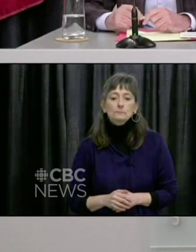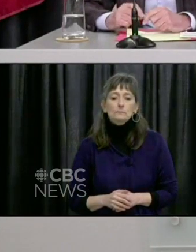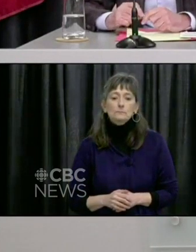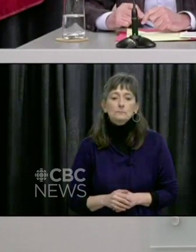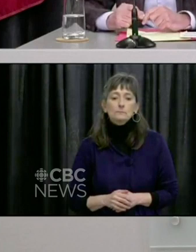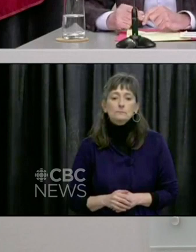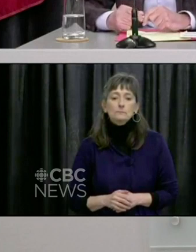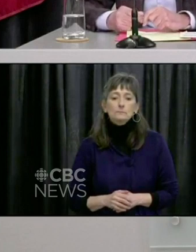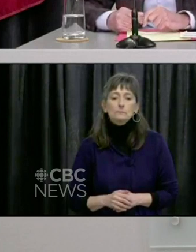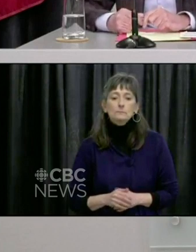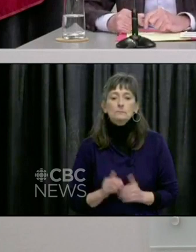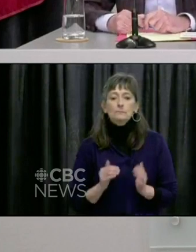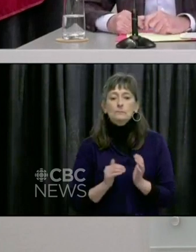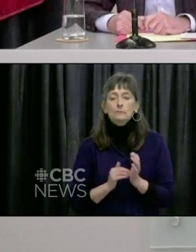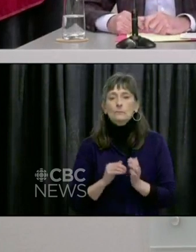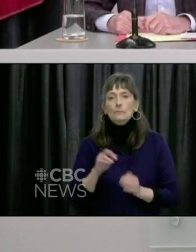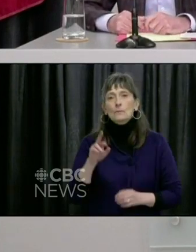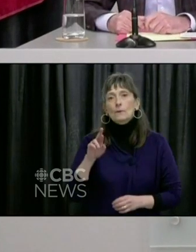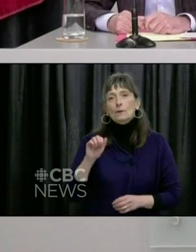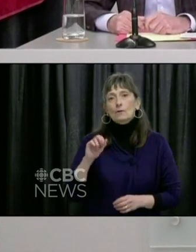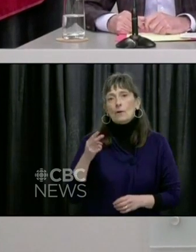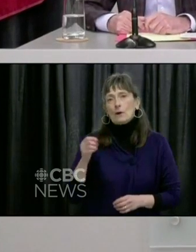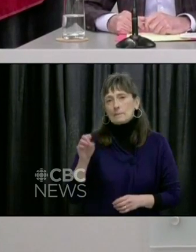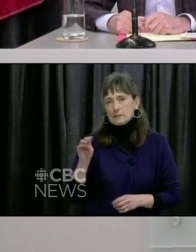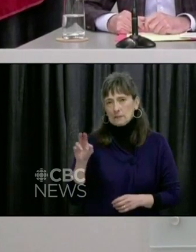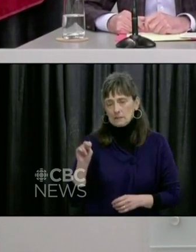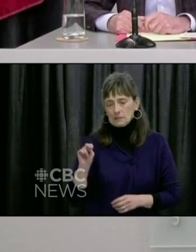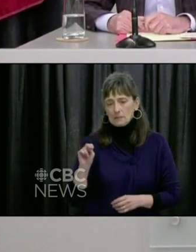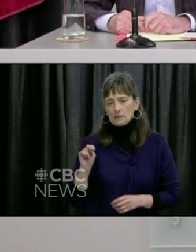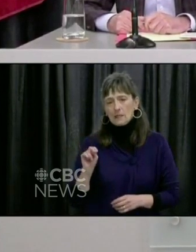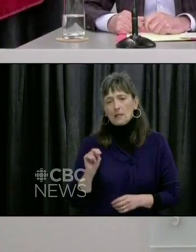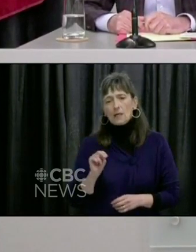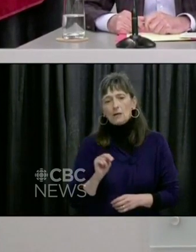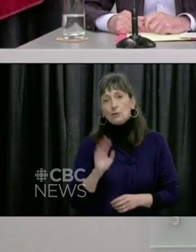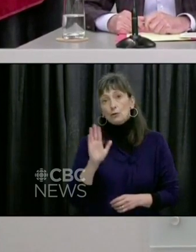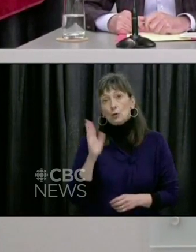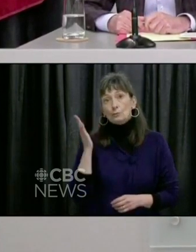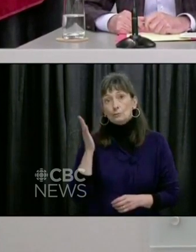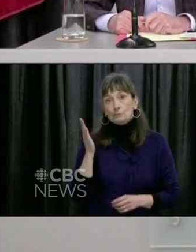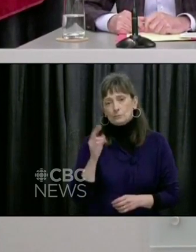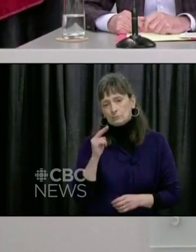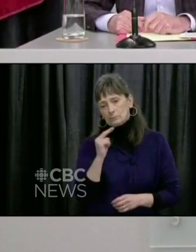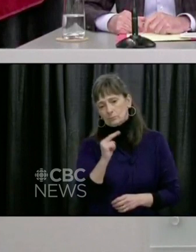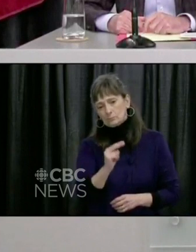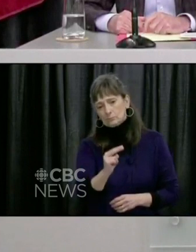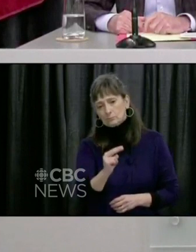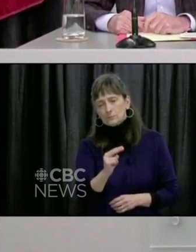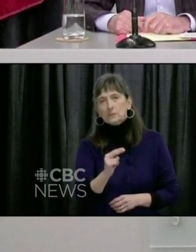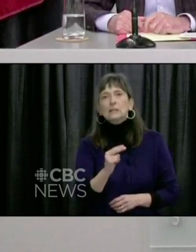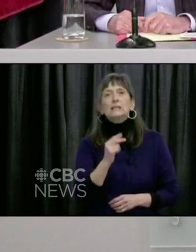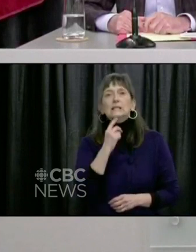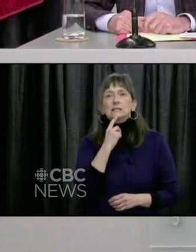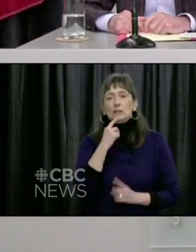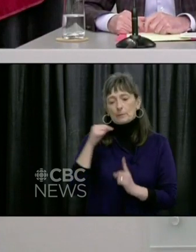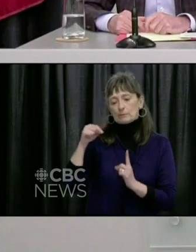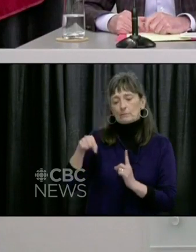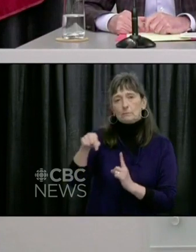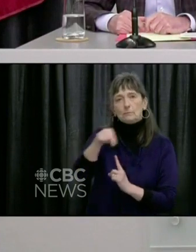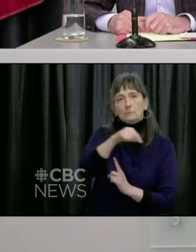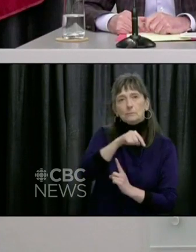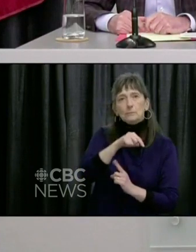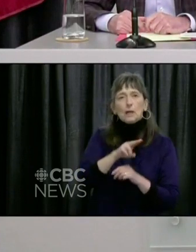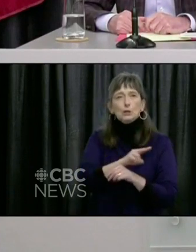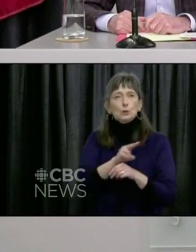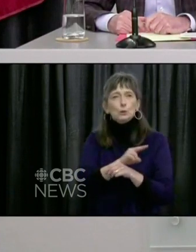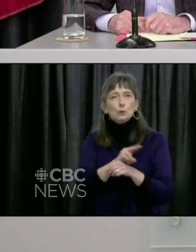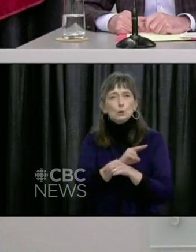Dr. Rahman, this is going to be directed to you, but in looking at your presentation here, you touch on digital contact tracing and using artificial intelligence